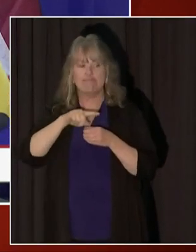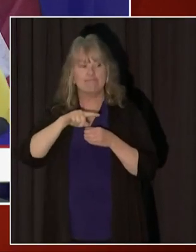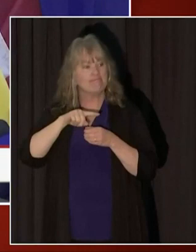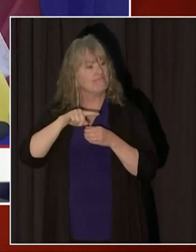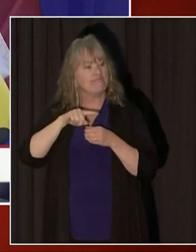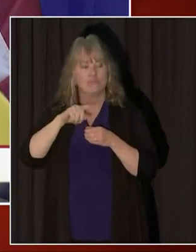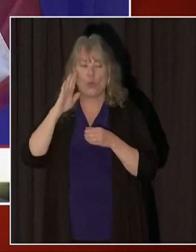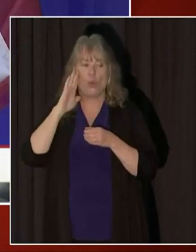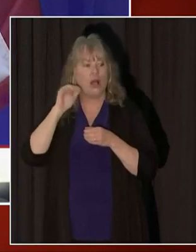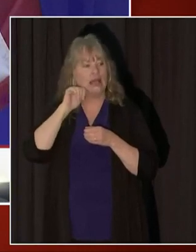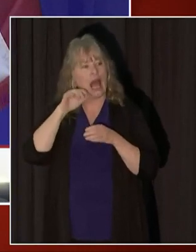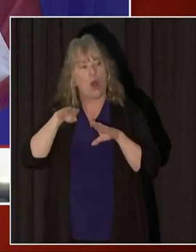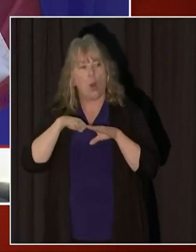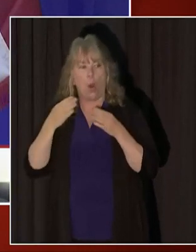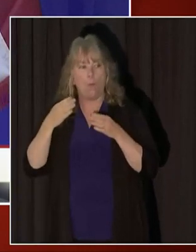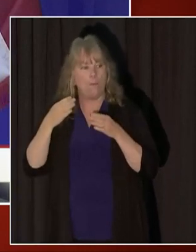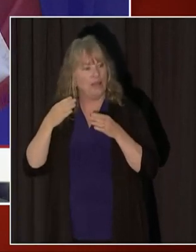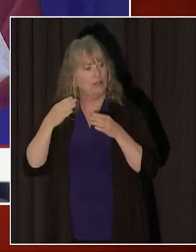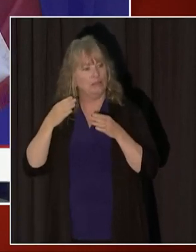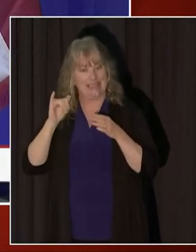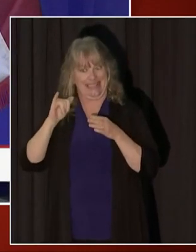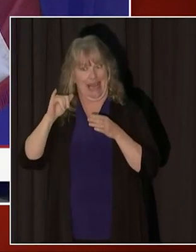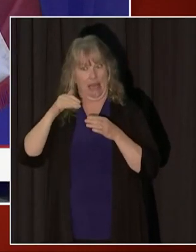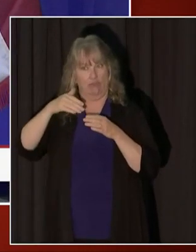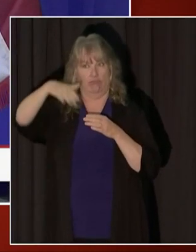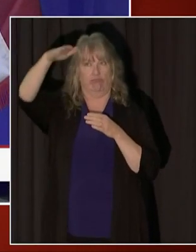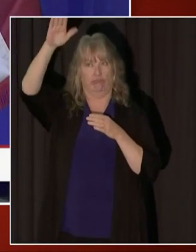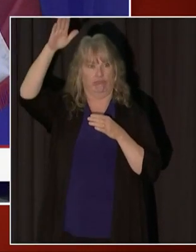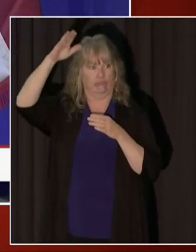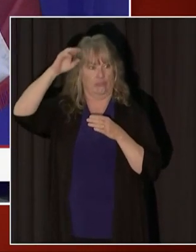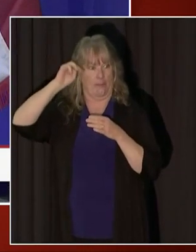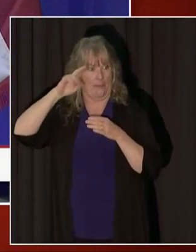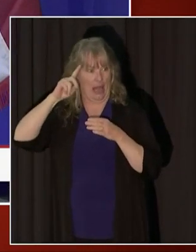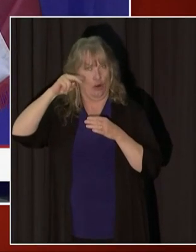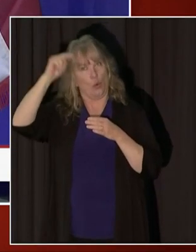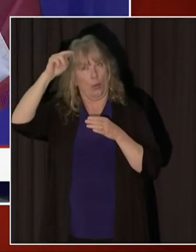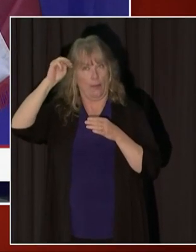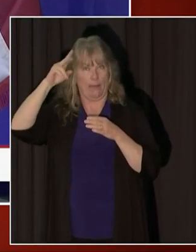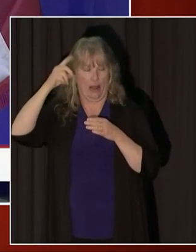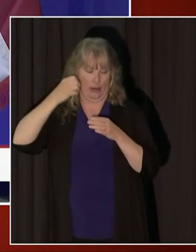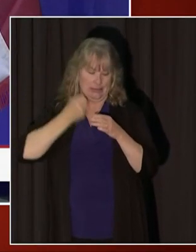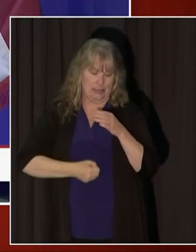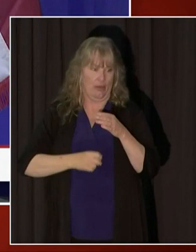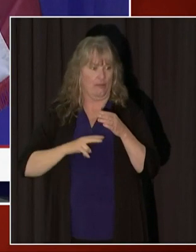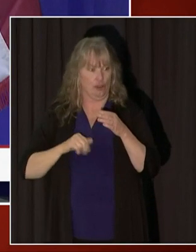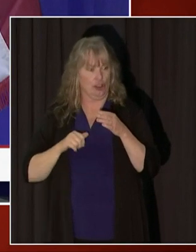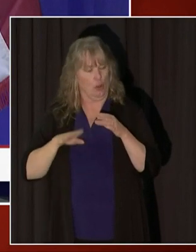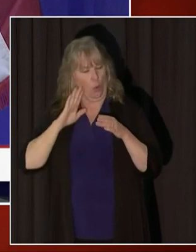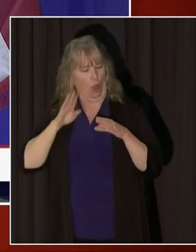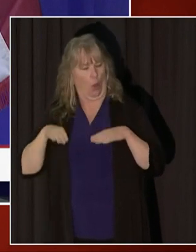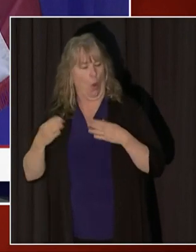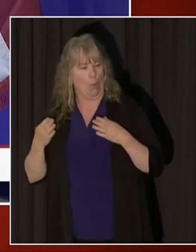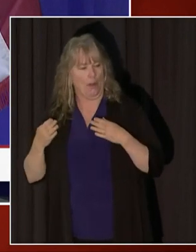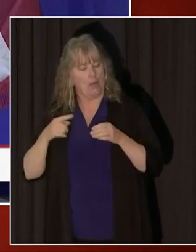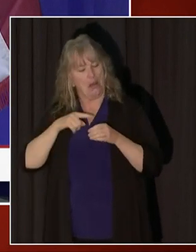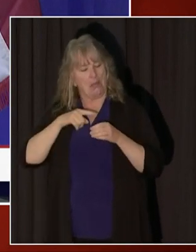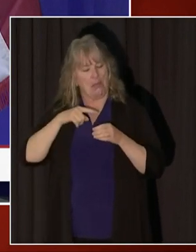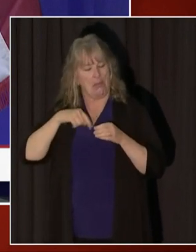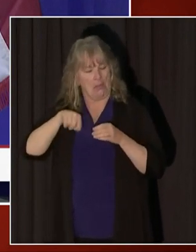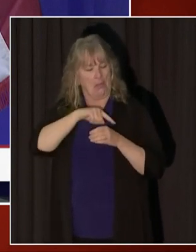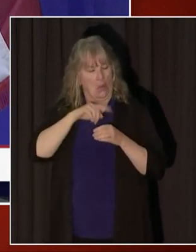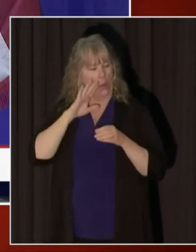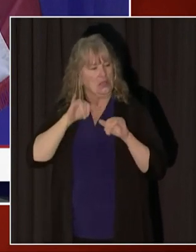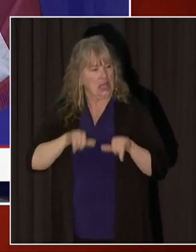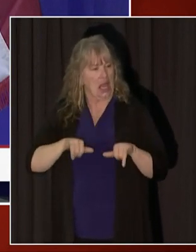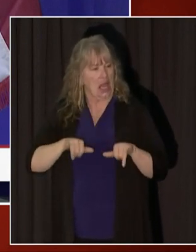other parts of Maryland and Virginia are. They're continuing to basically have a stay-at-home situation. And did you